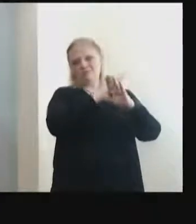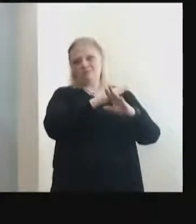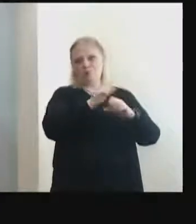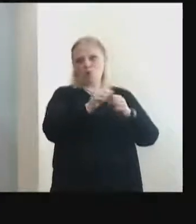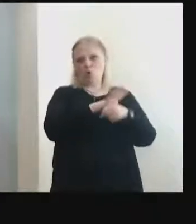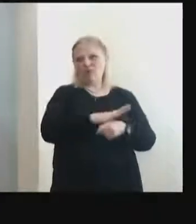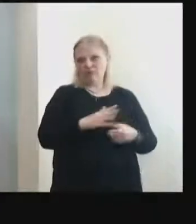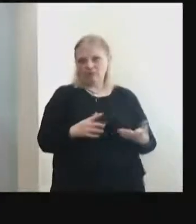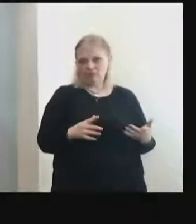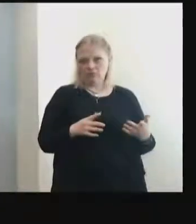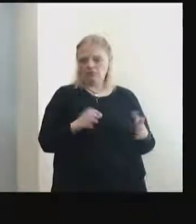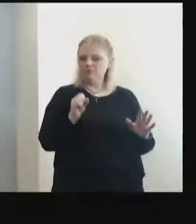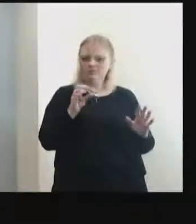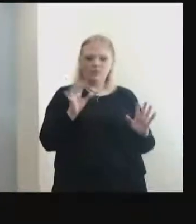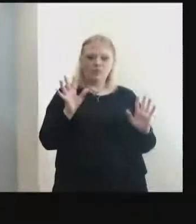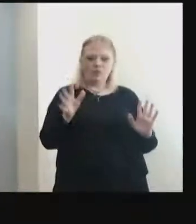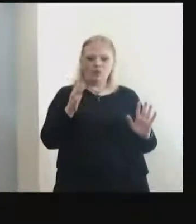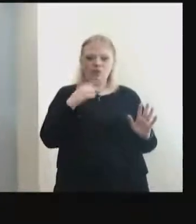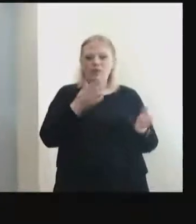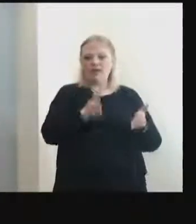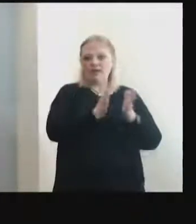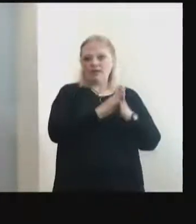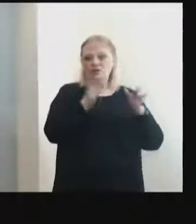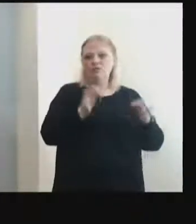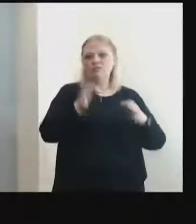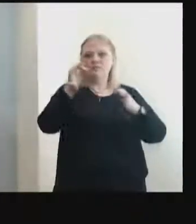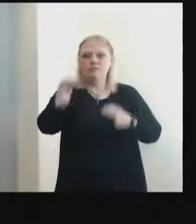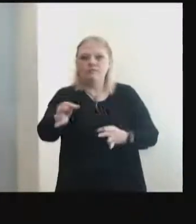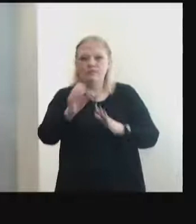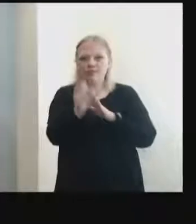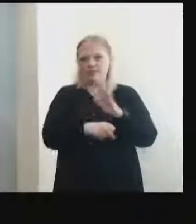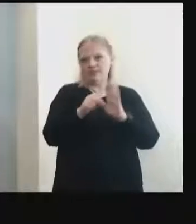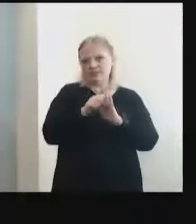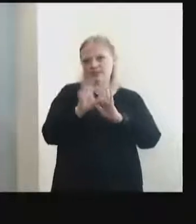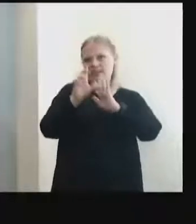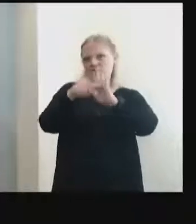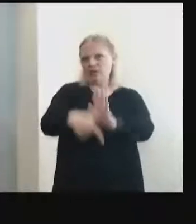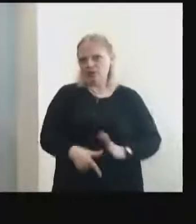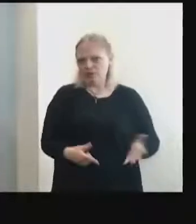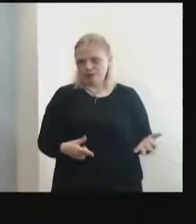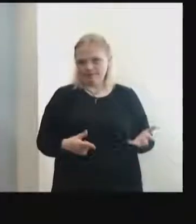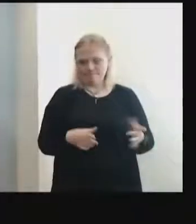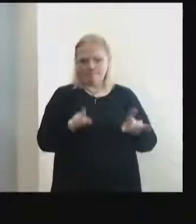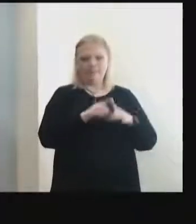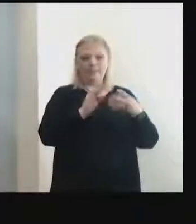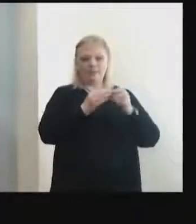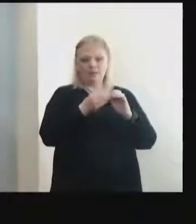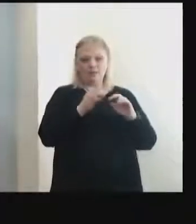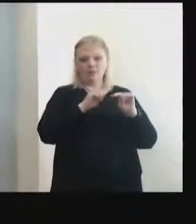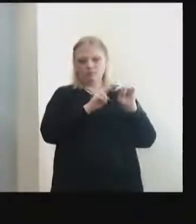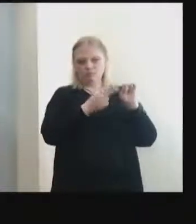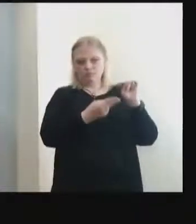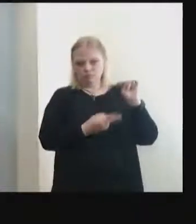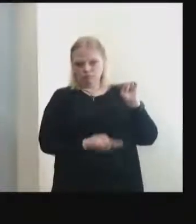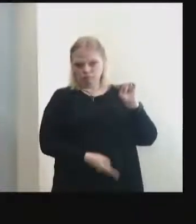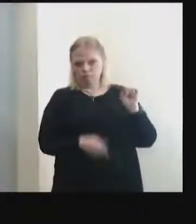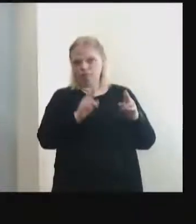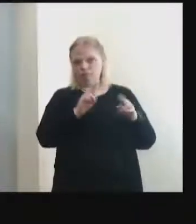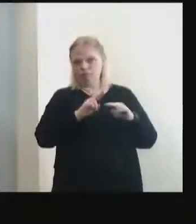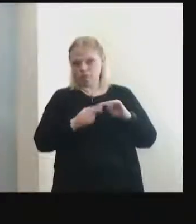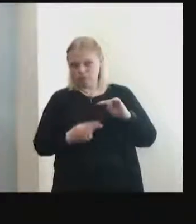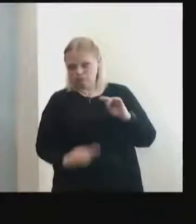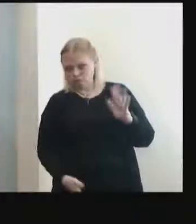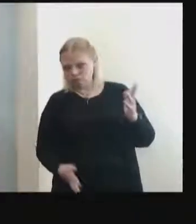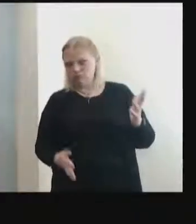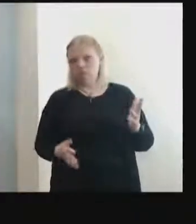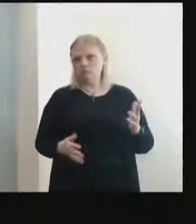they defer the season to later on in the year. And as our numbers are decreasing, our rates are decreasing.